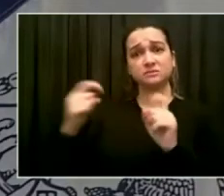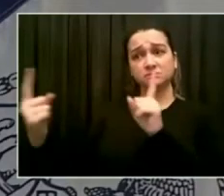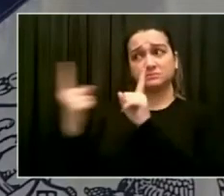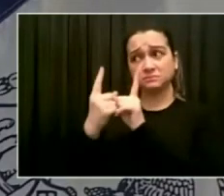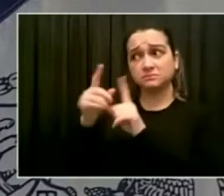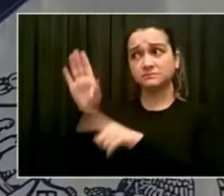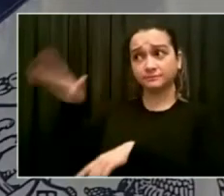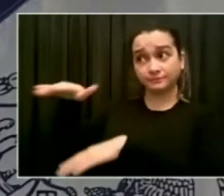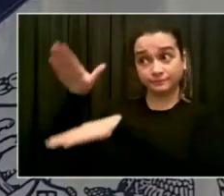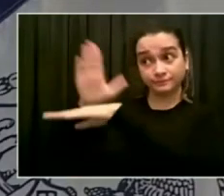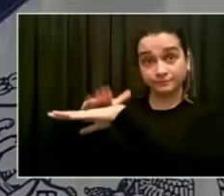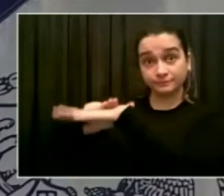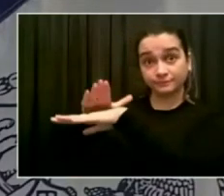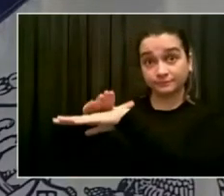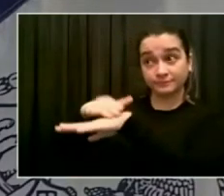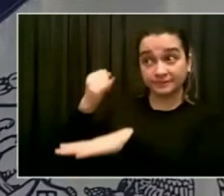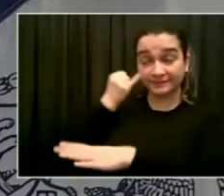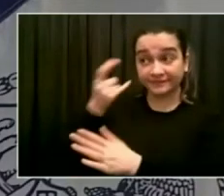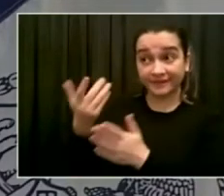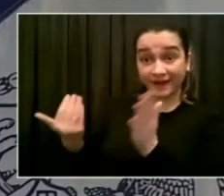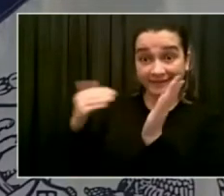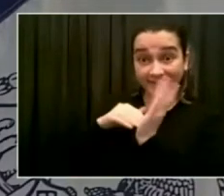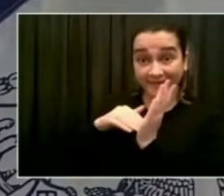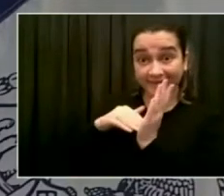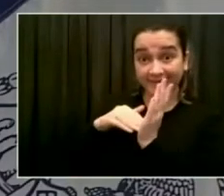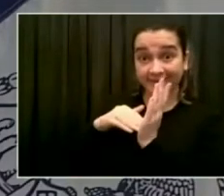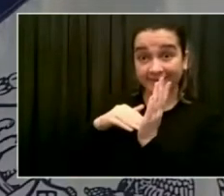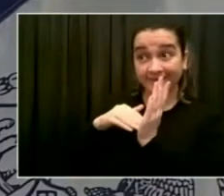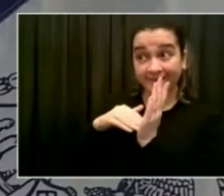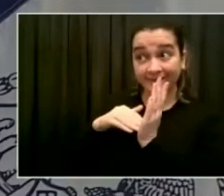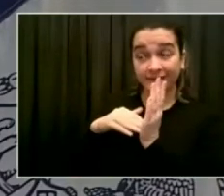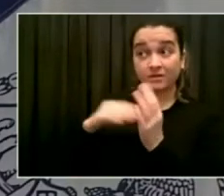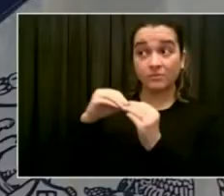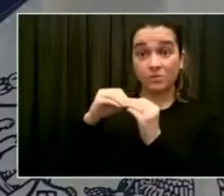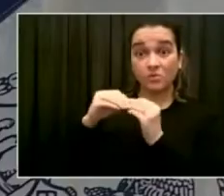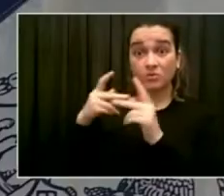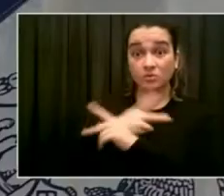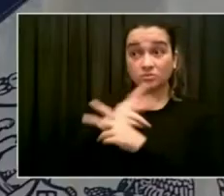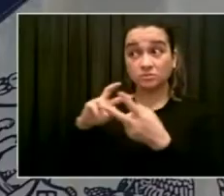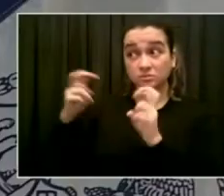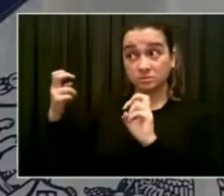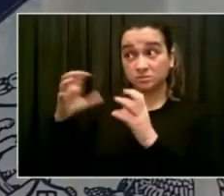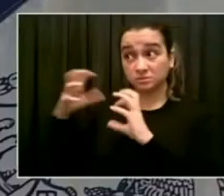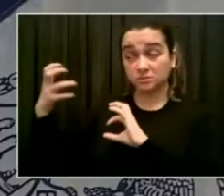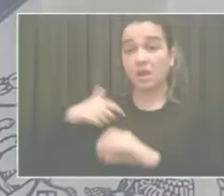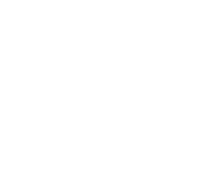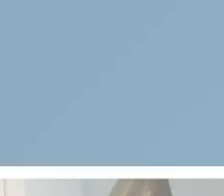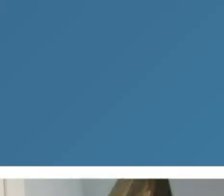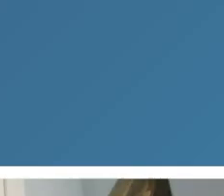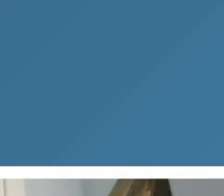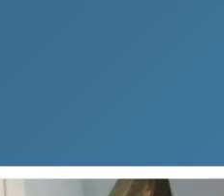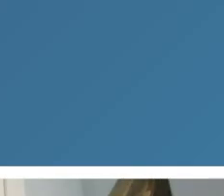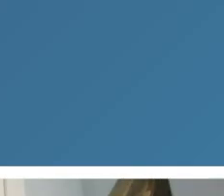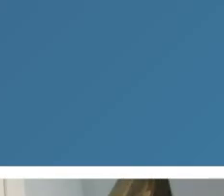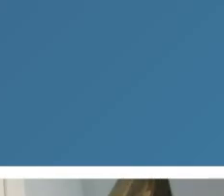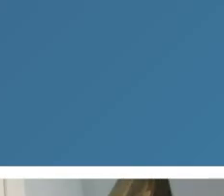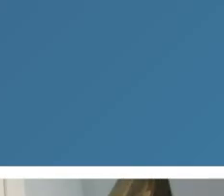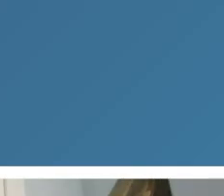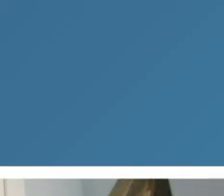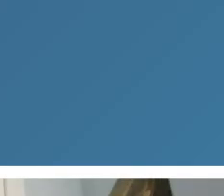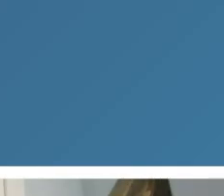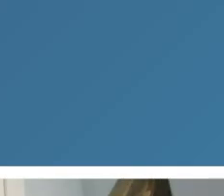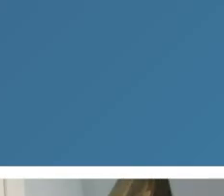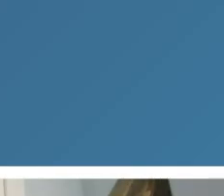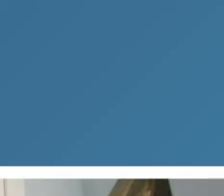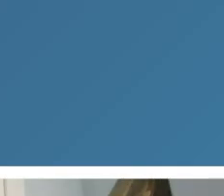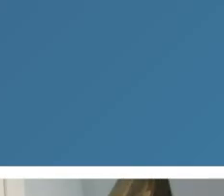level, that would be a crime. And I think that has a educating impact on people. I think it has a sobering impact that we need. Bill de Blasio is the worst mayor